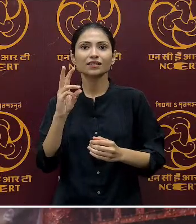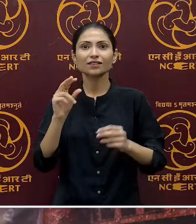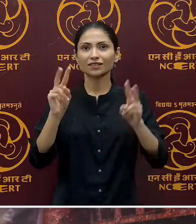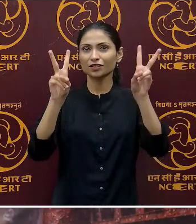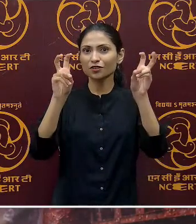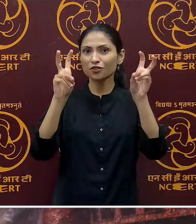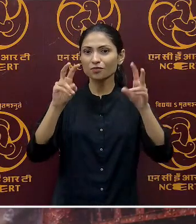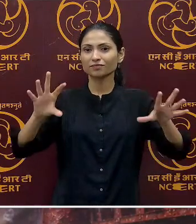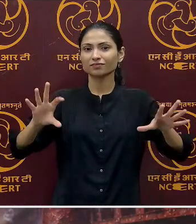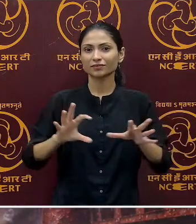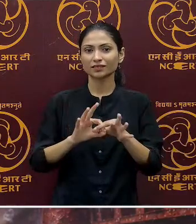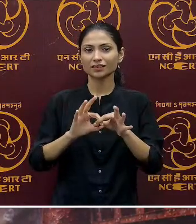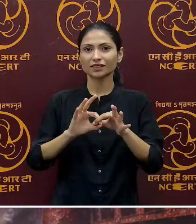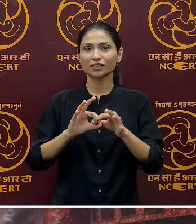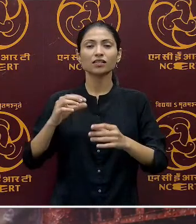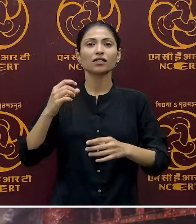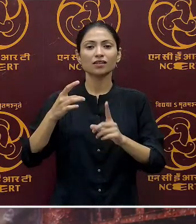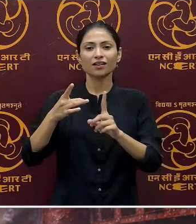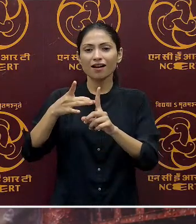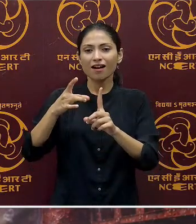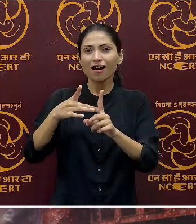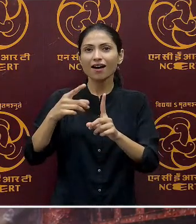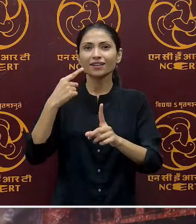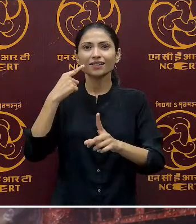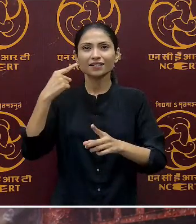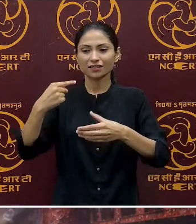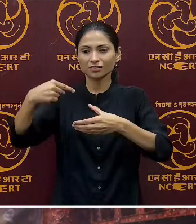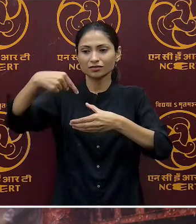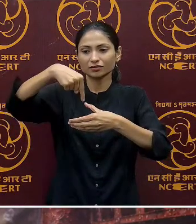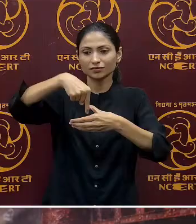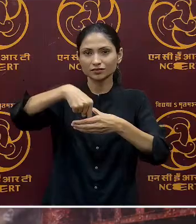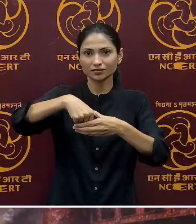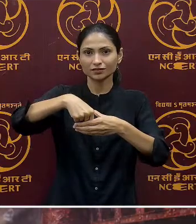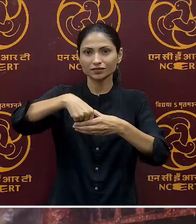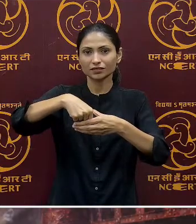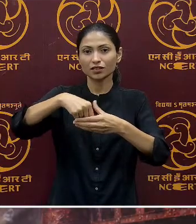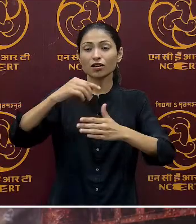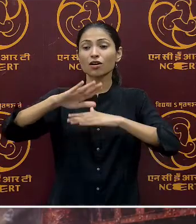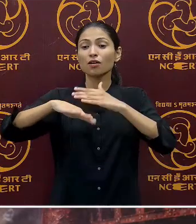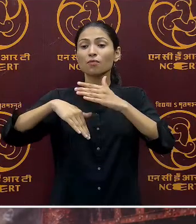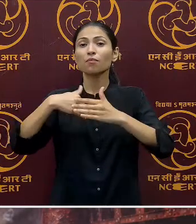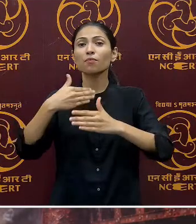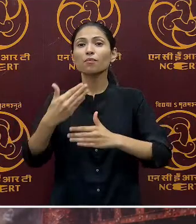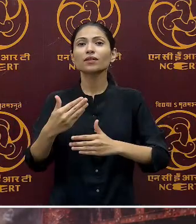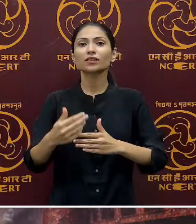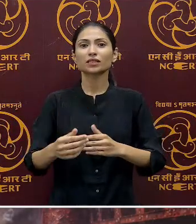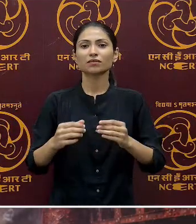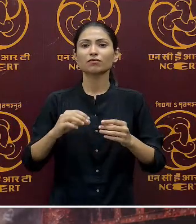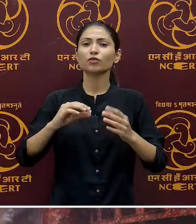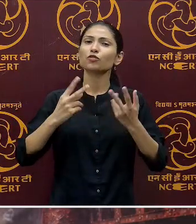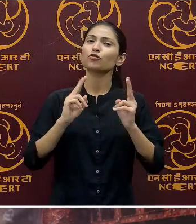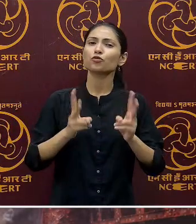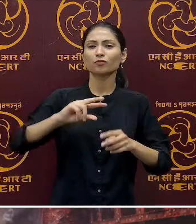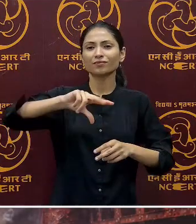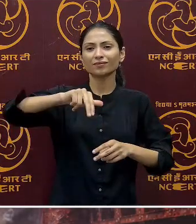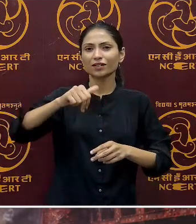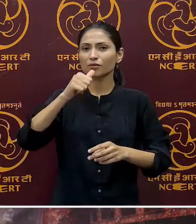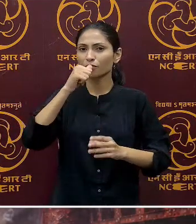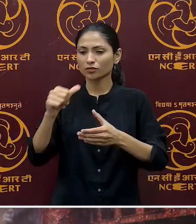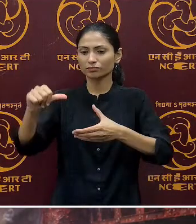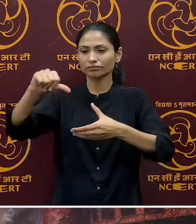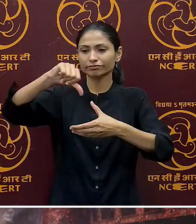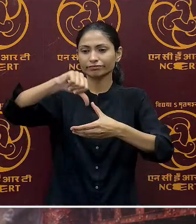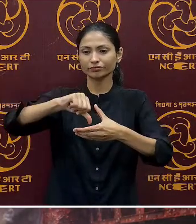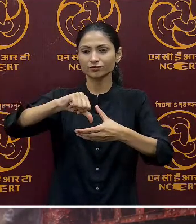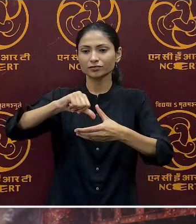iron nail, then the tap water. Yes, and then we will check after the days then we will